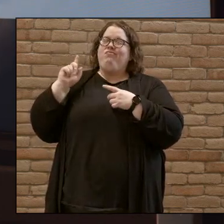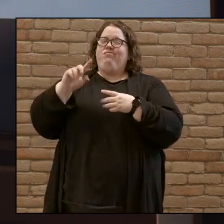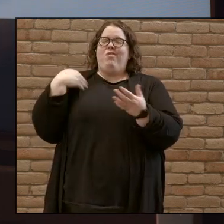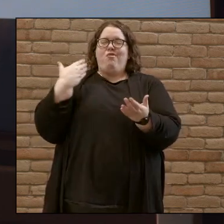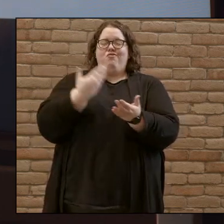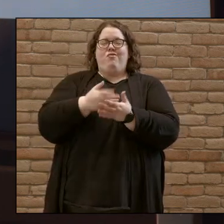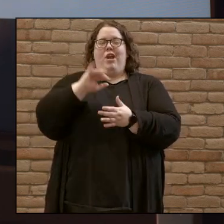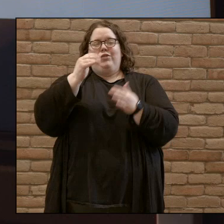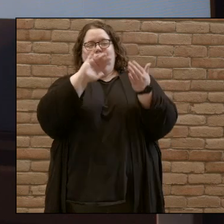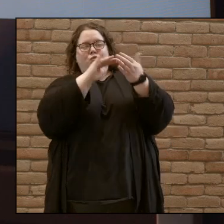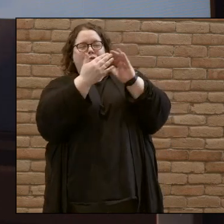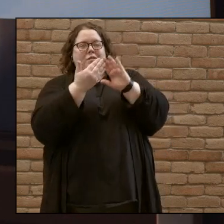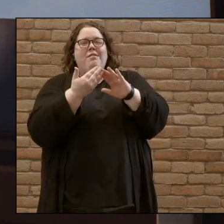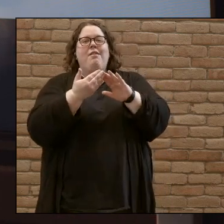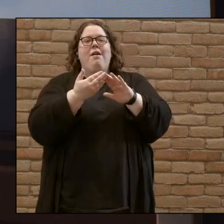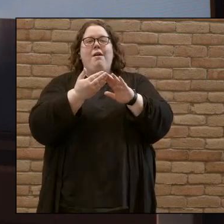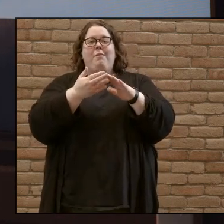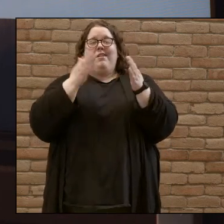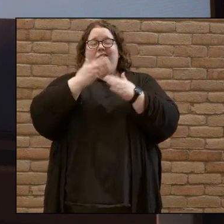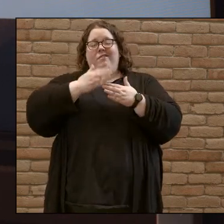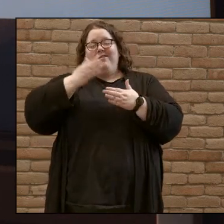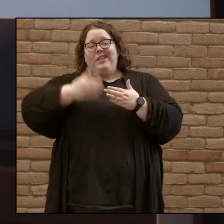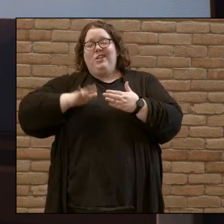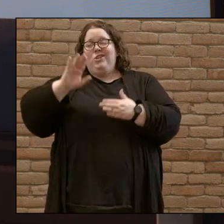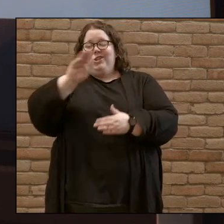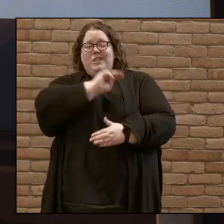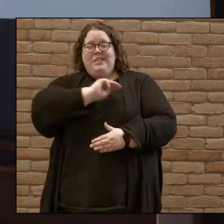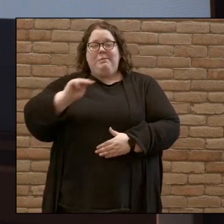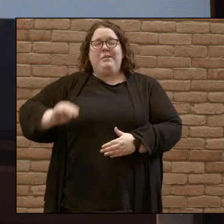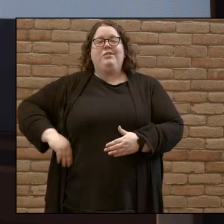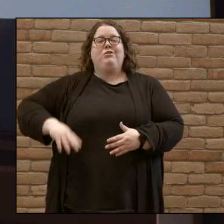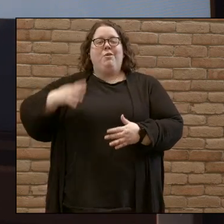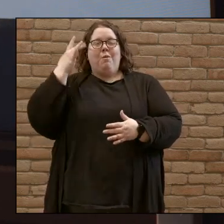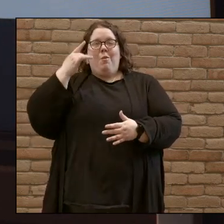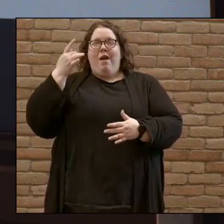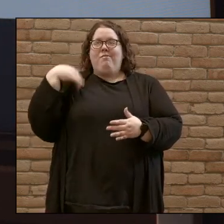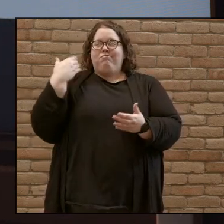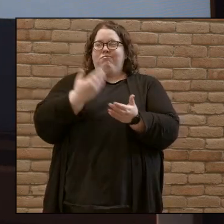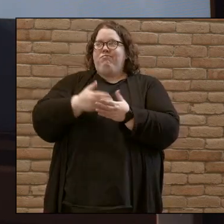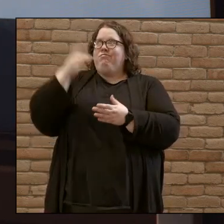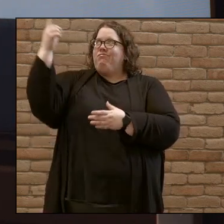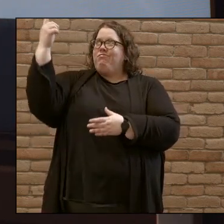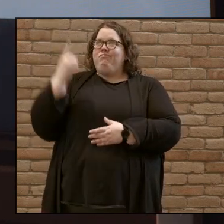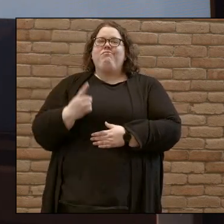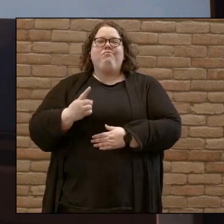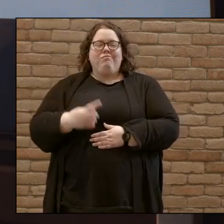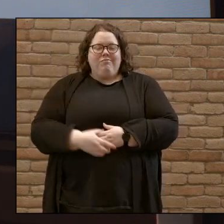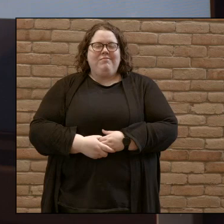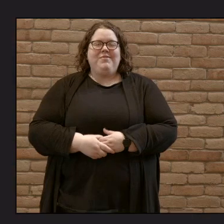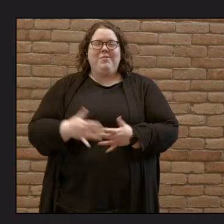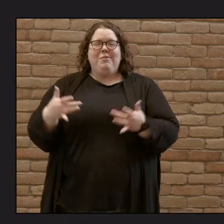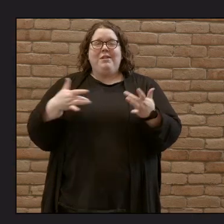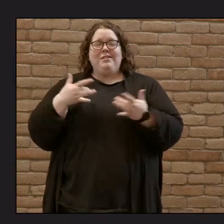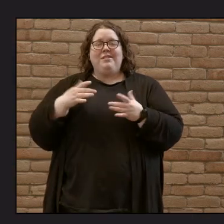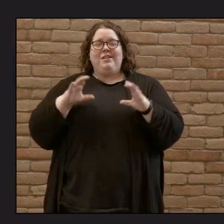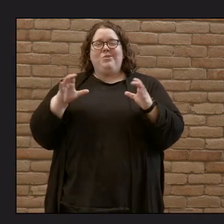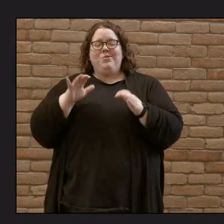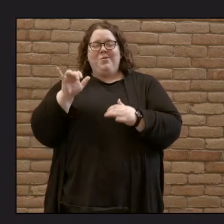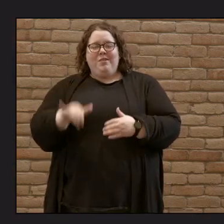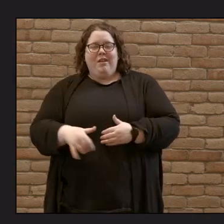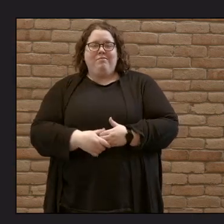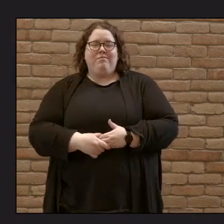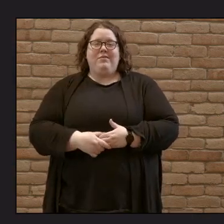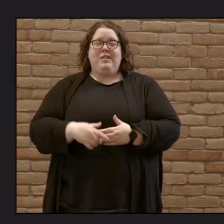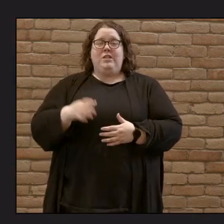to complete his mission for why he came here on earth. So we're excited to do that as we finish up our sermon series called Are You